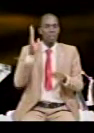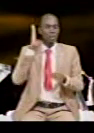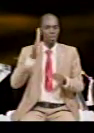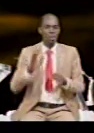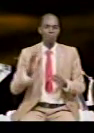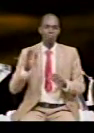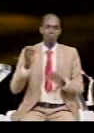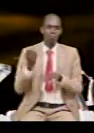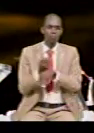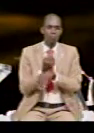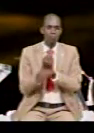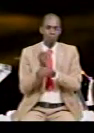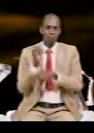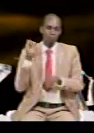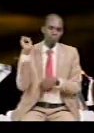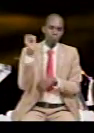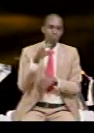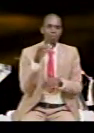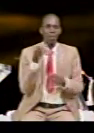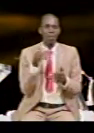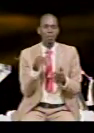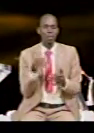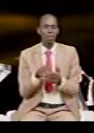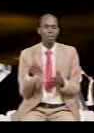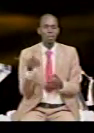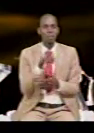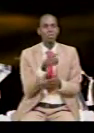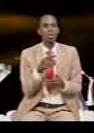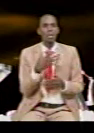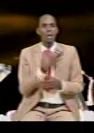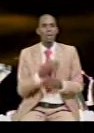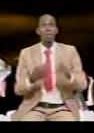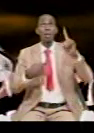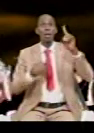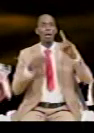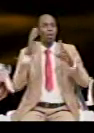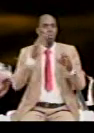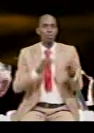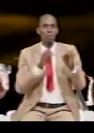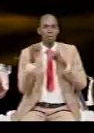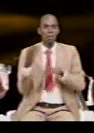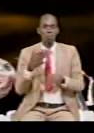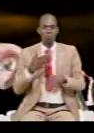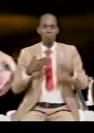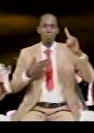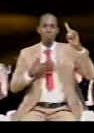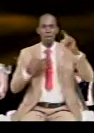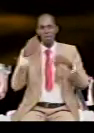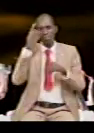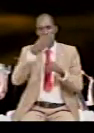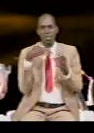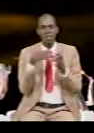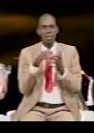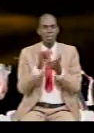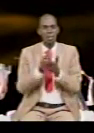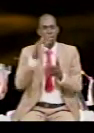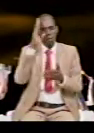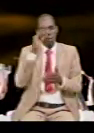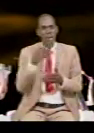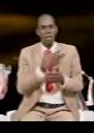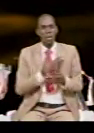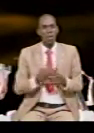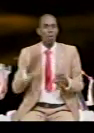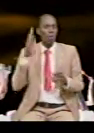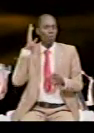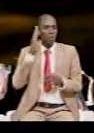stones, and I will set my face against that man, and will cut him off from among